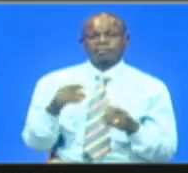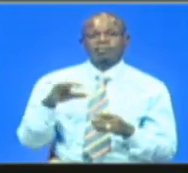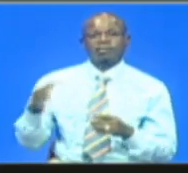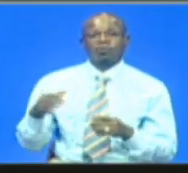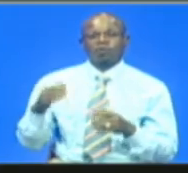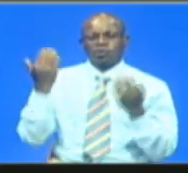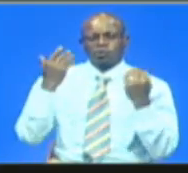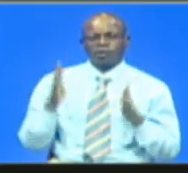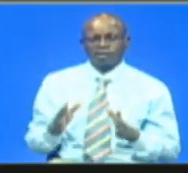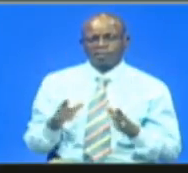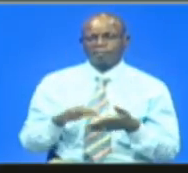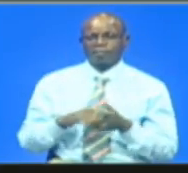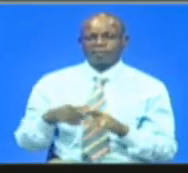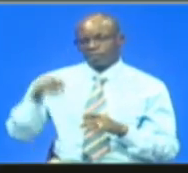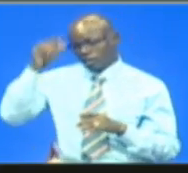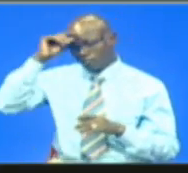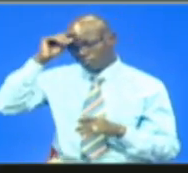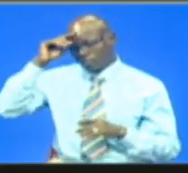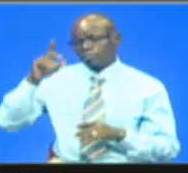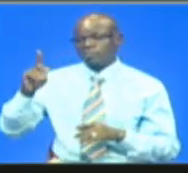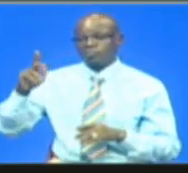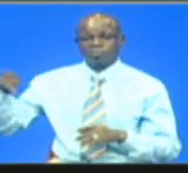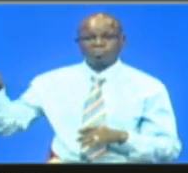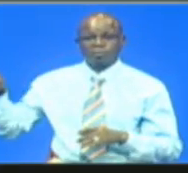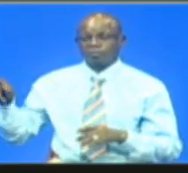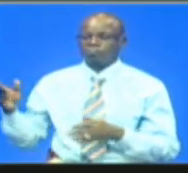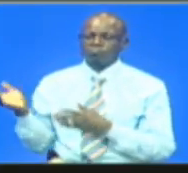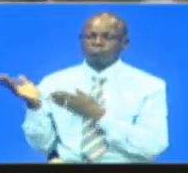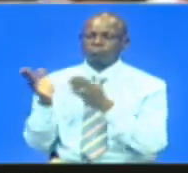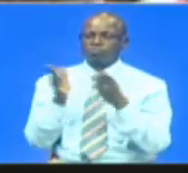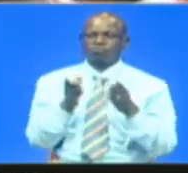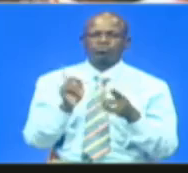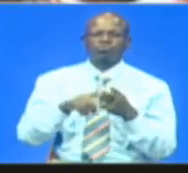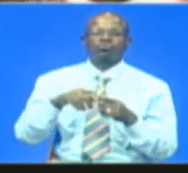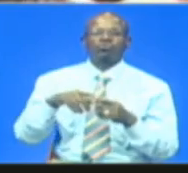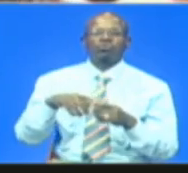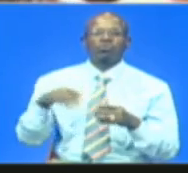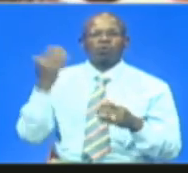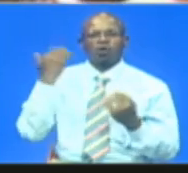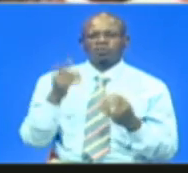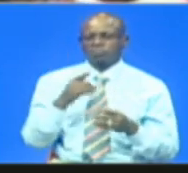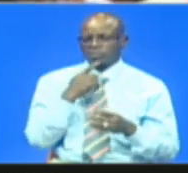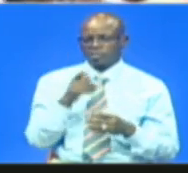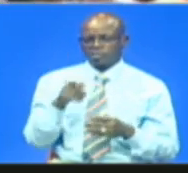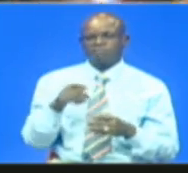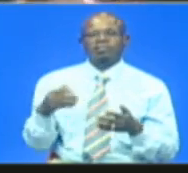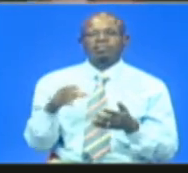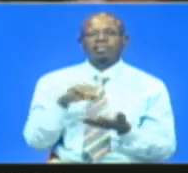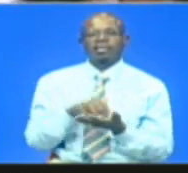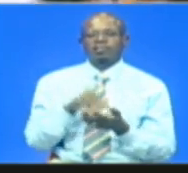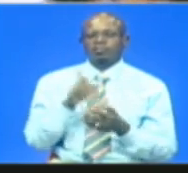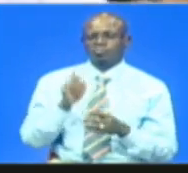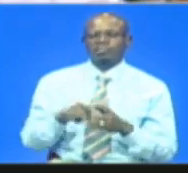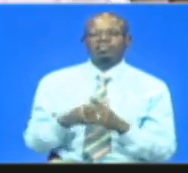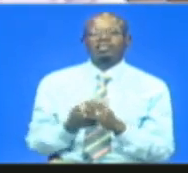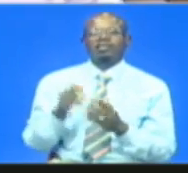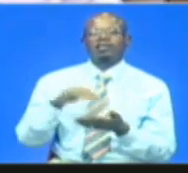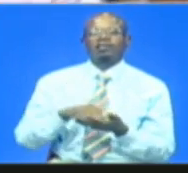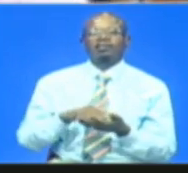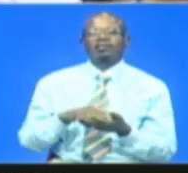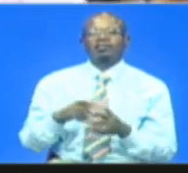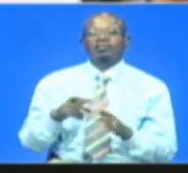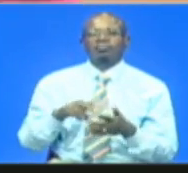moved to court to ask for another date to present its case afresh. The team led by prosecutor Stella